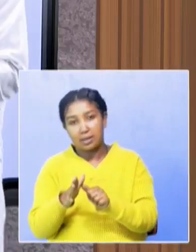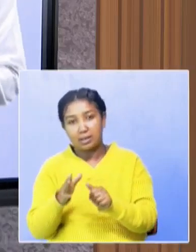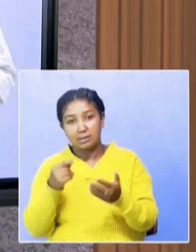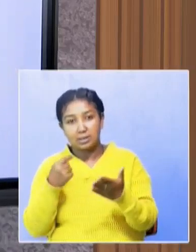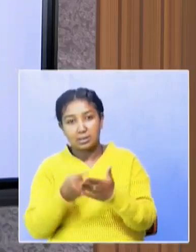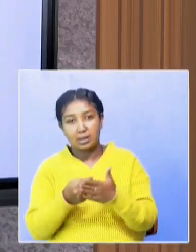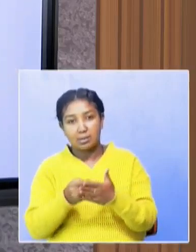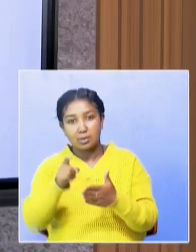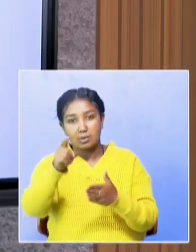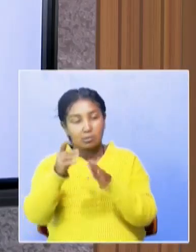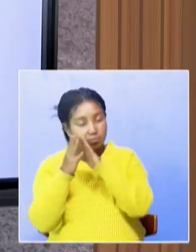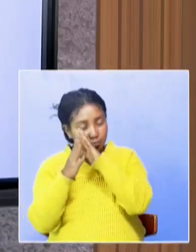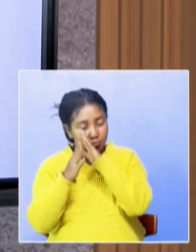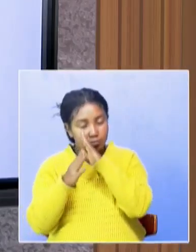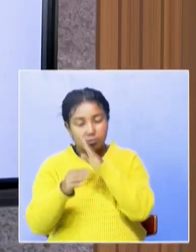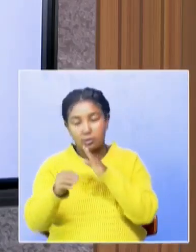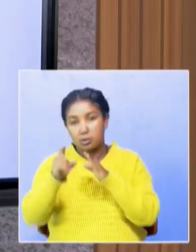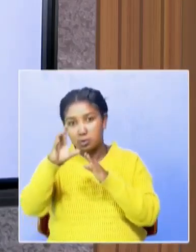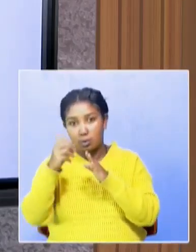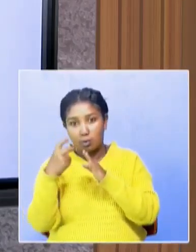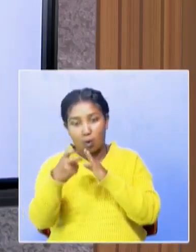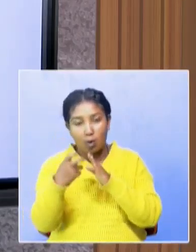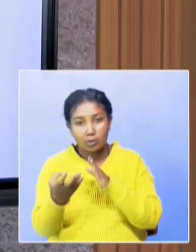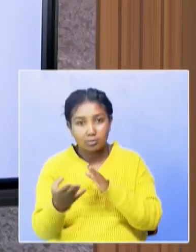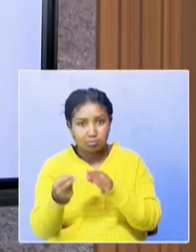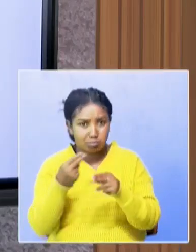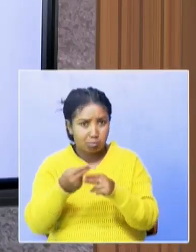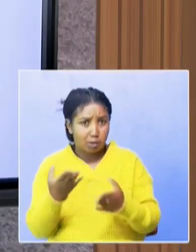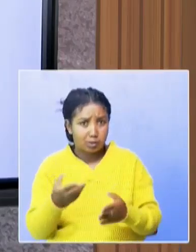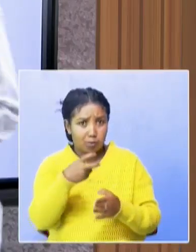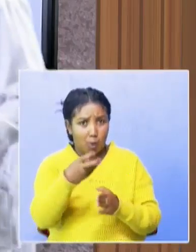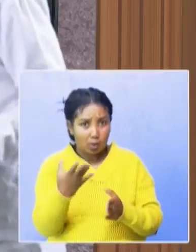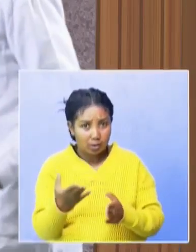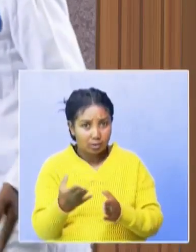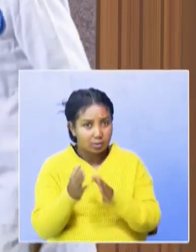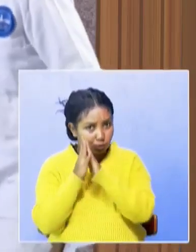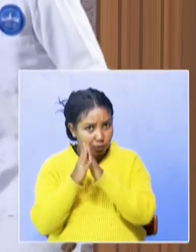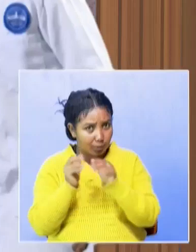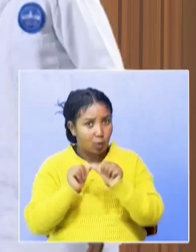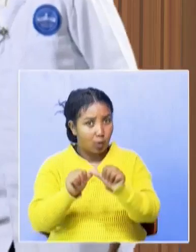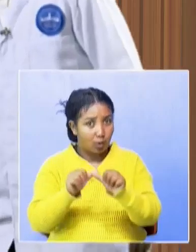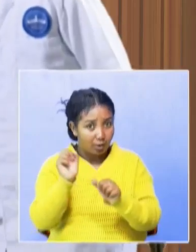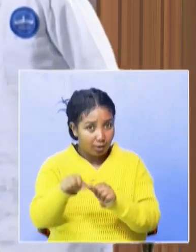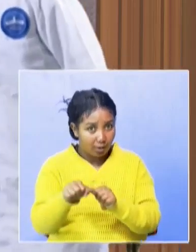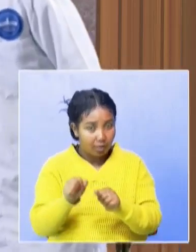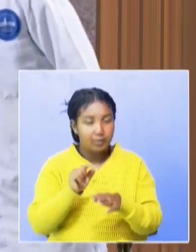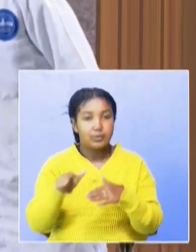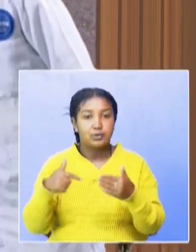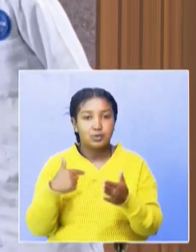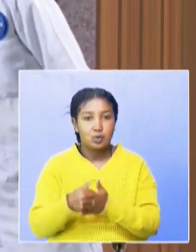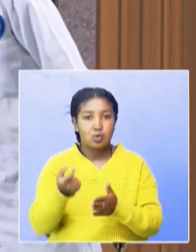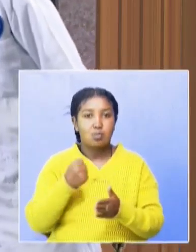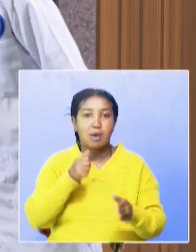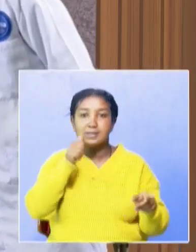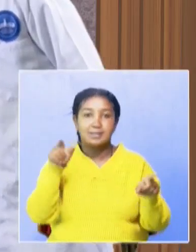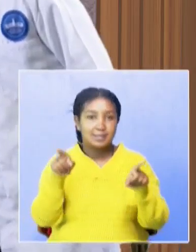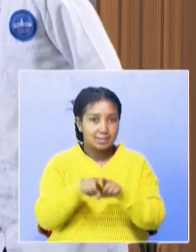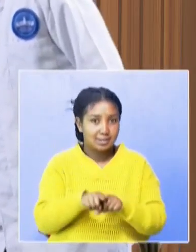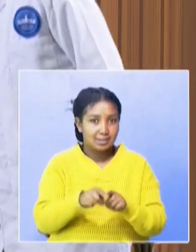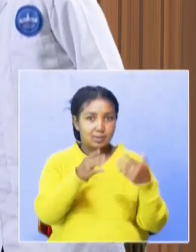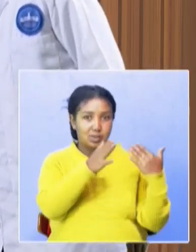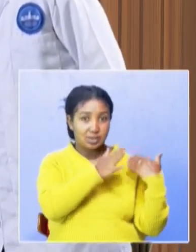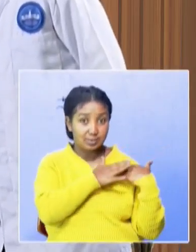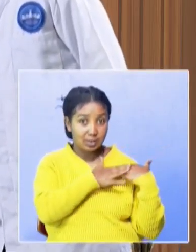time somebody knocked the door. Just knocking the door is short action. So here, my sister is the